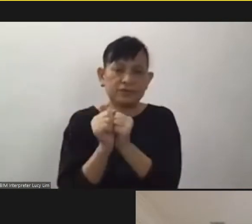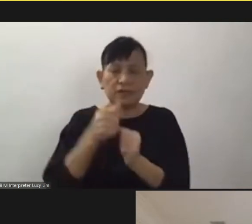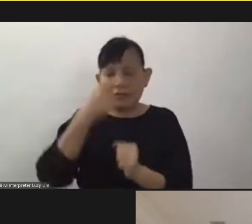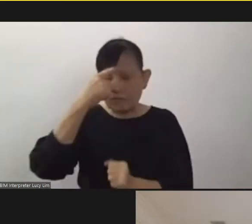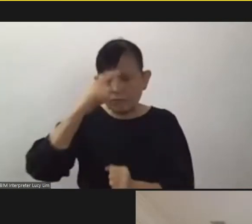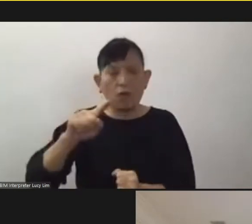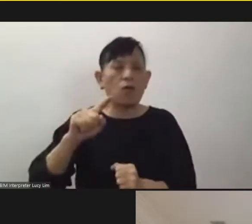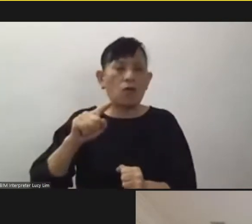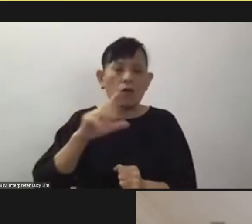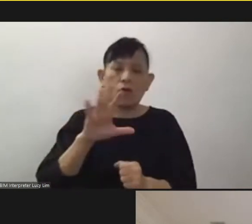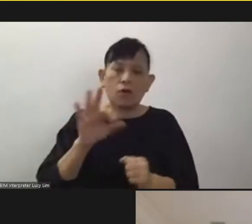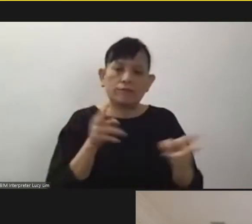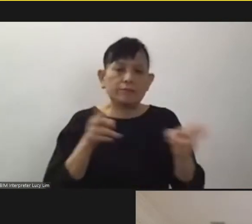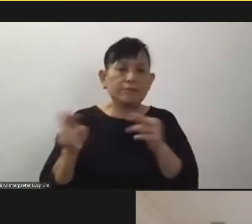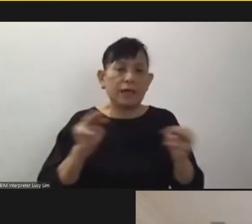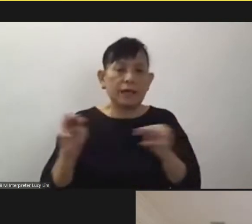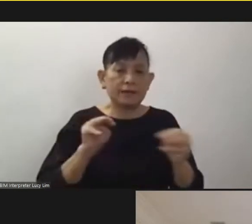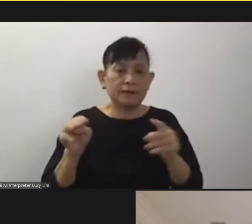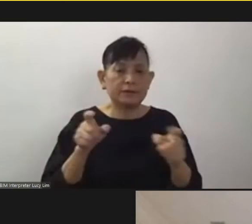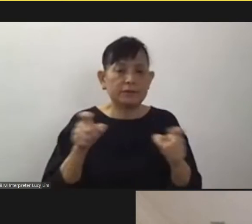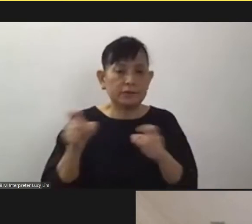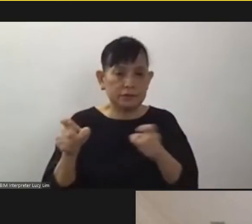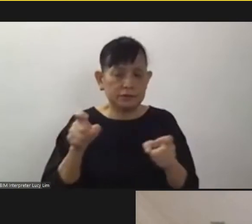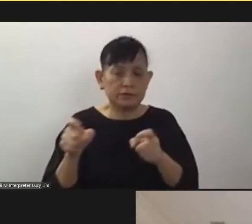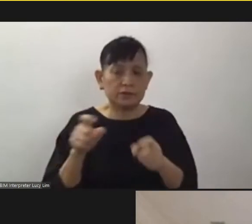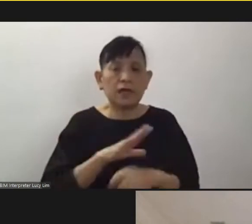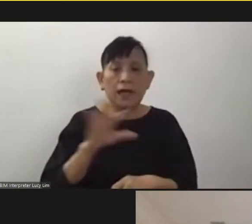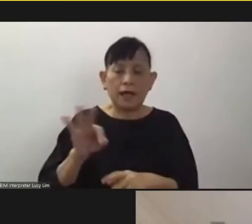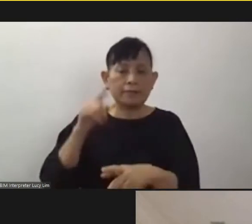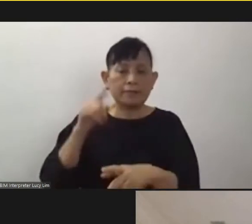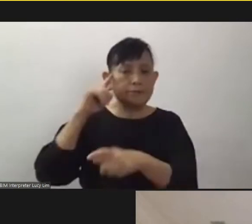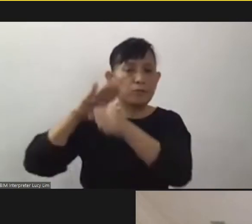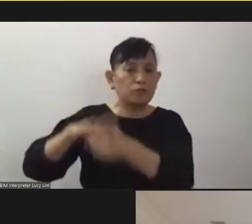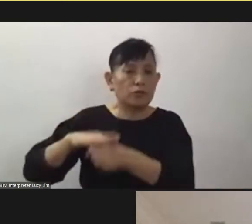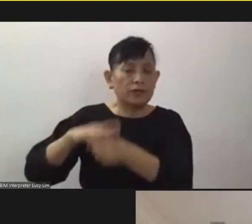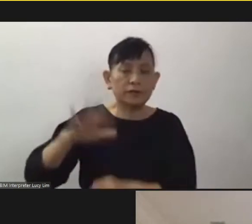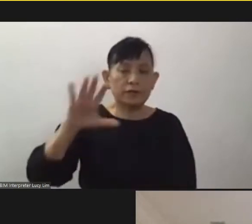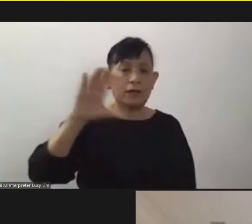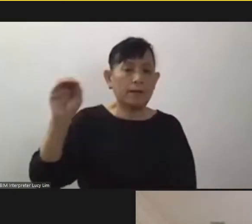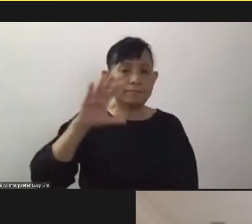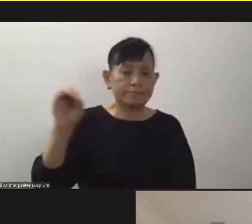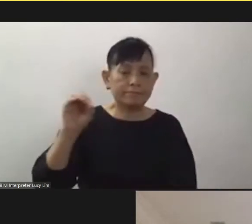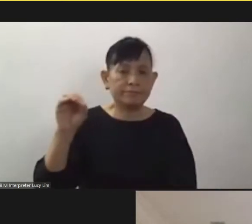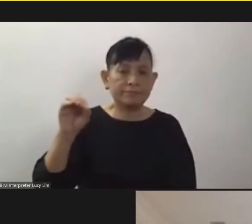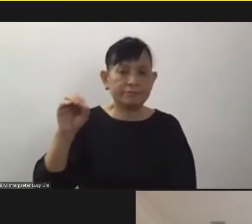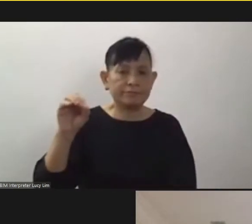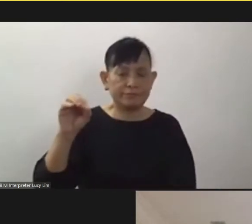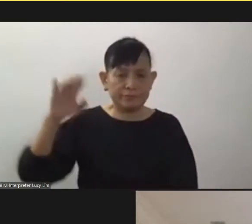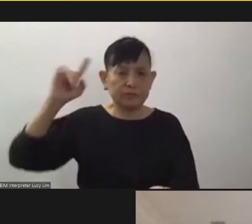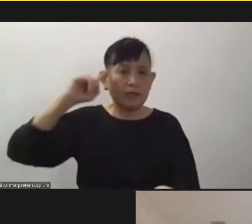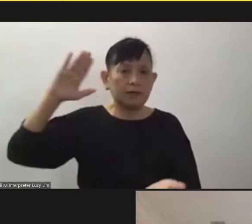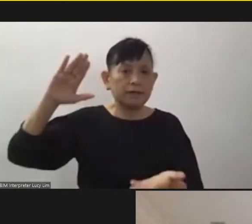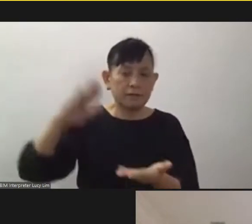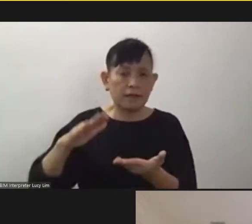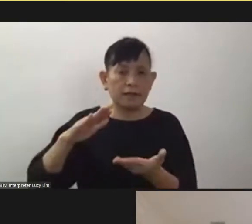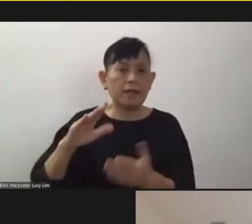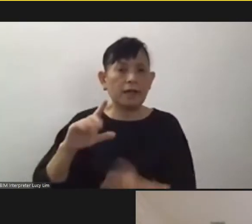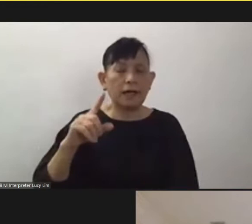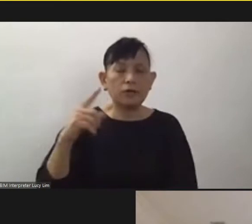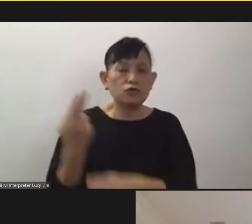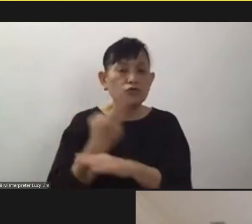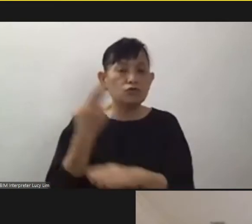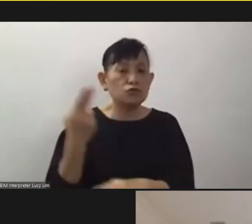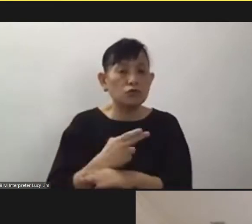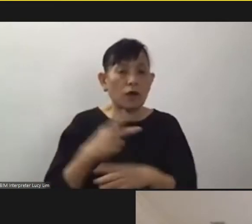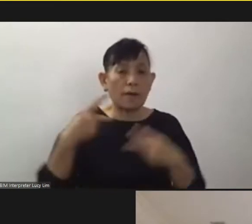single-use plastic, at the same time pressure corporations to set clear reductions of all these single-use plastic and set